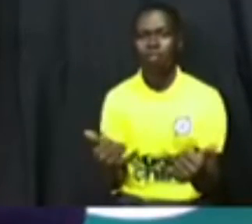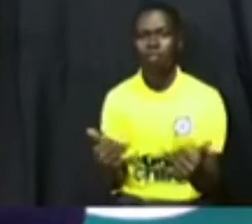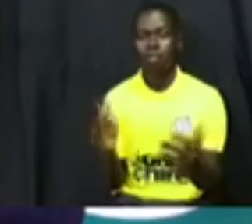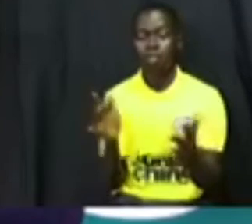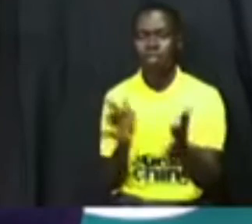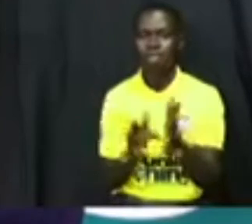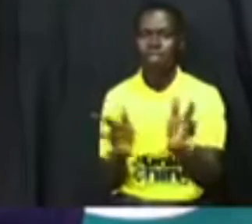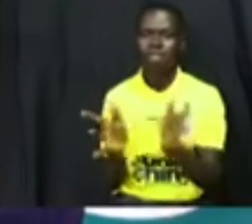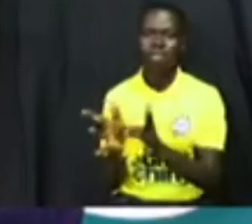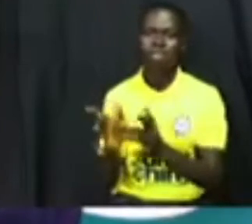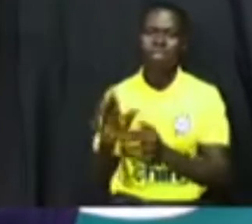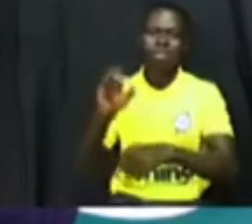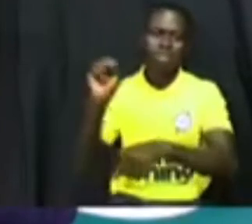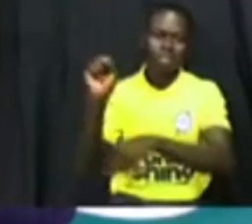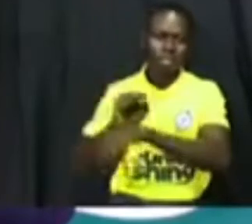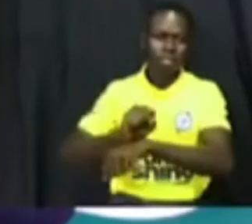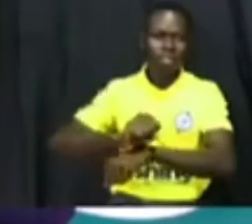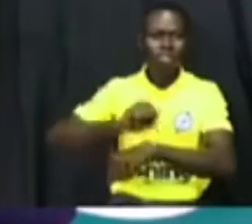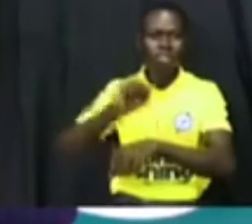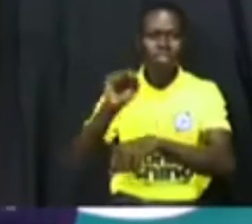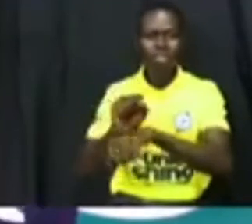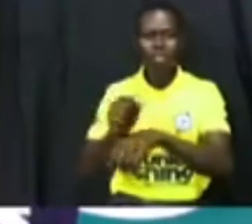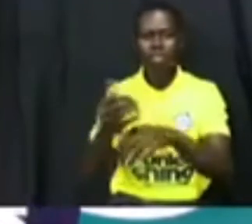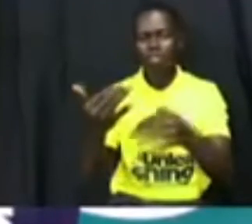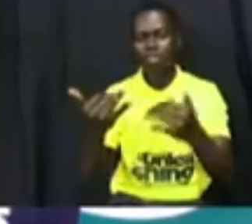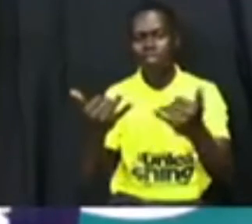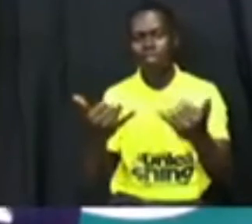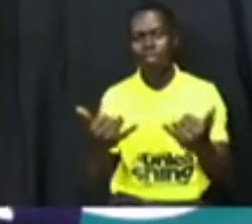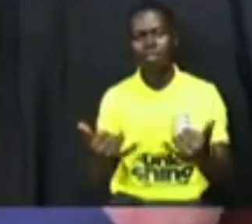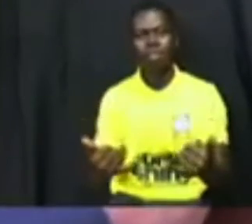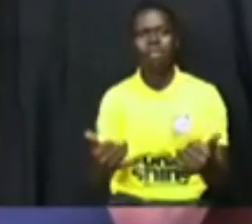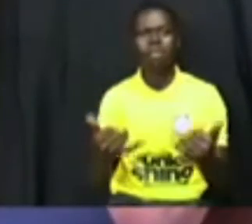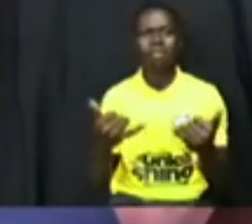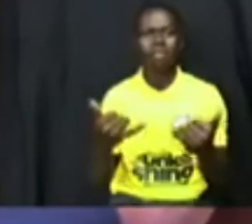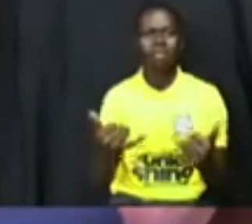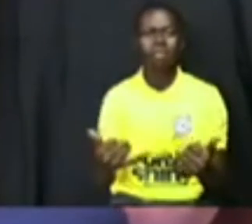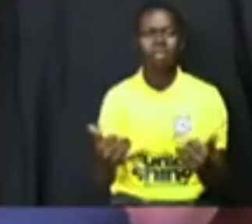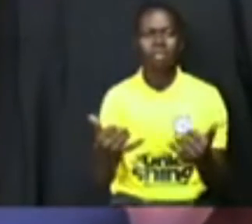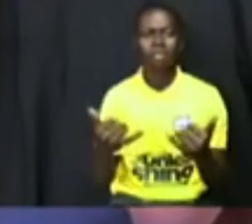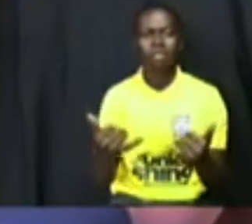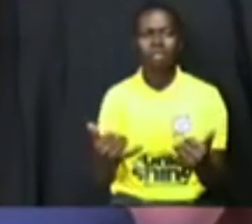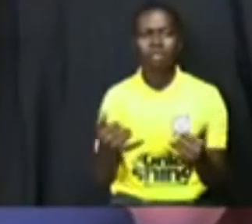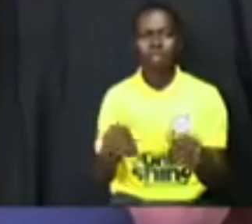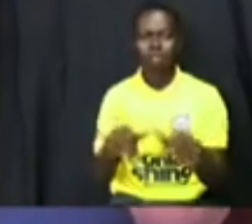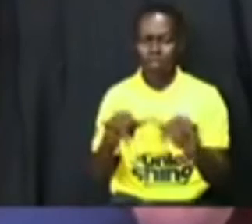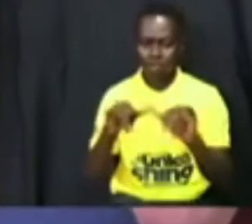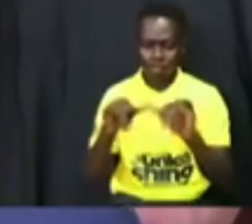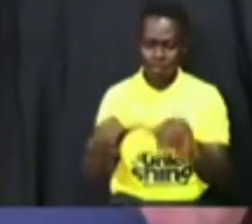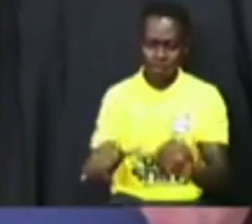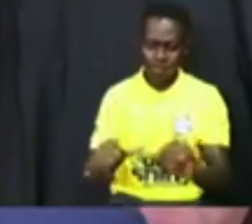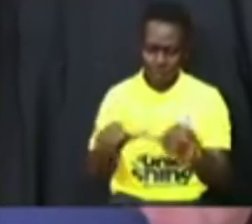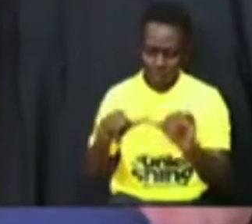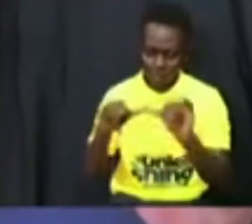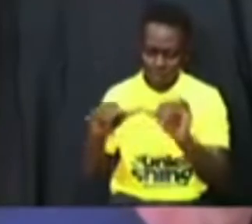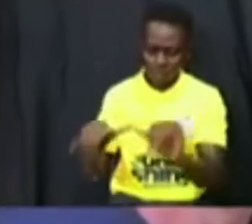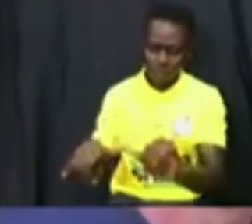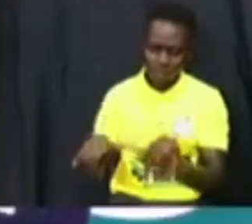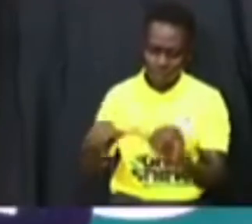Jesus is at work. Yours has begun. Yours has begun. Continue in it.